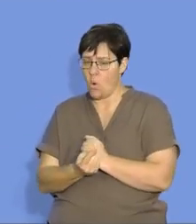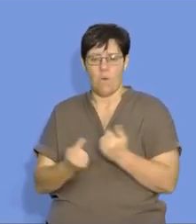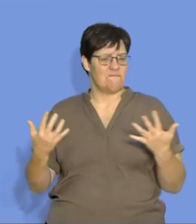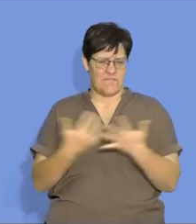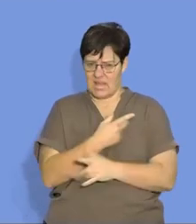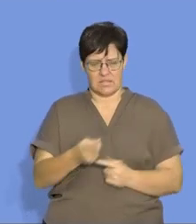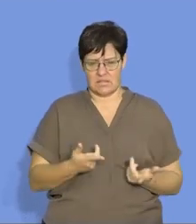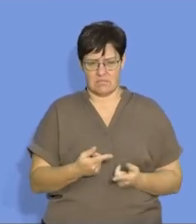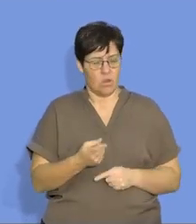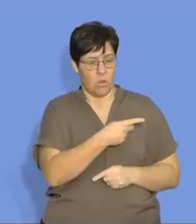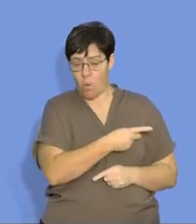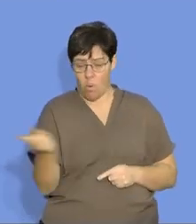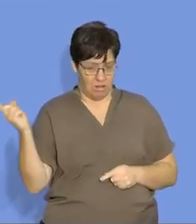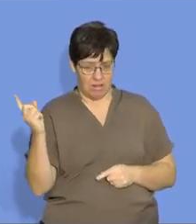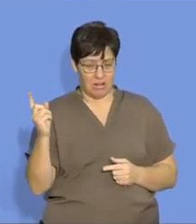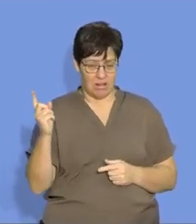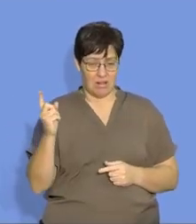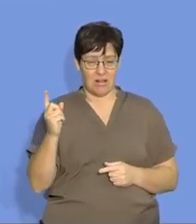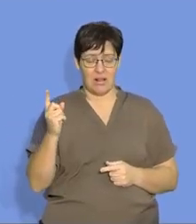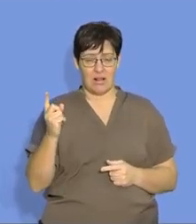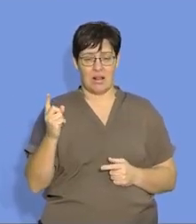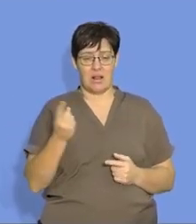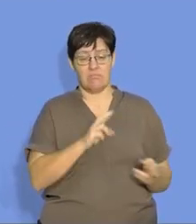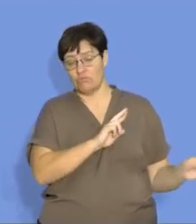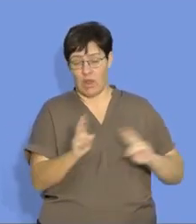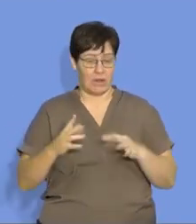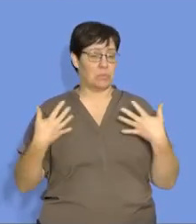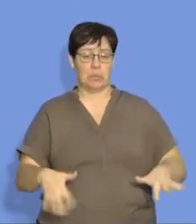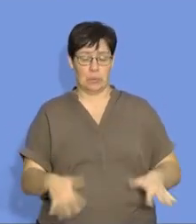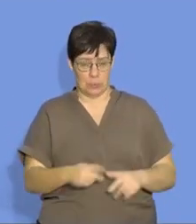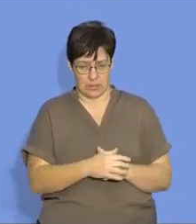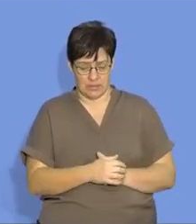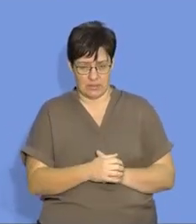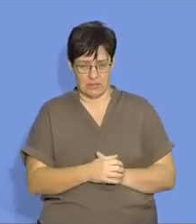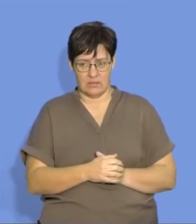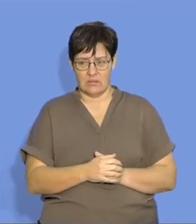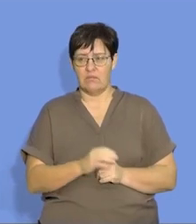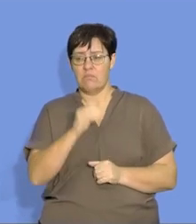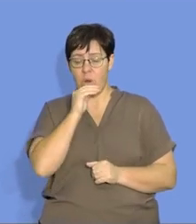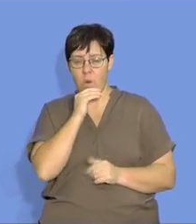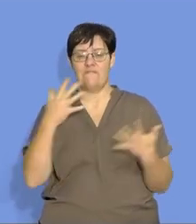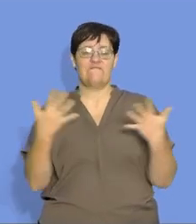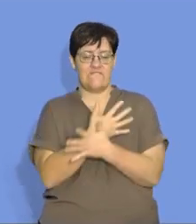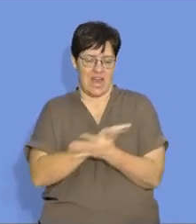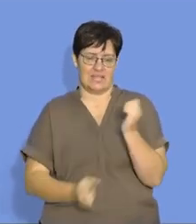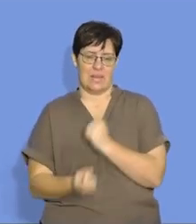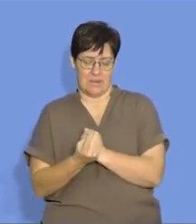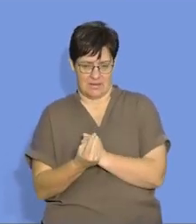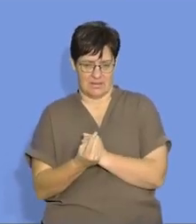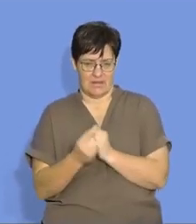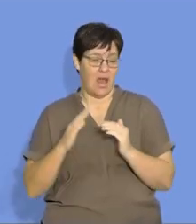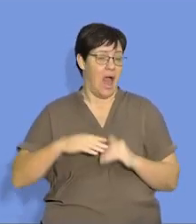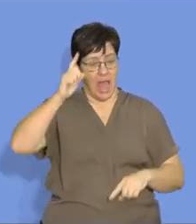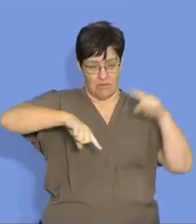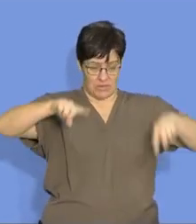are very reactive. Not some of them, all of them are very reactive elements. They make for a